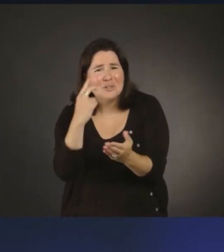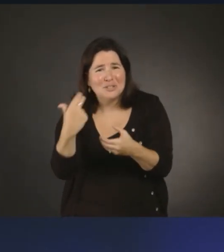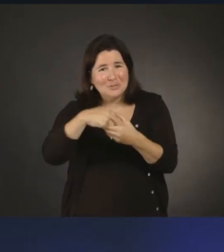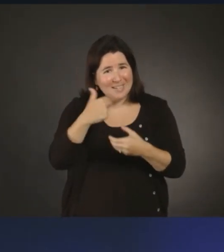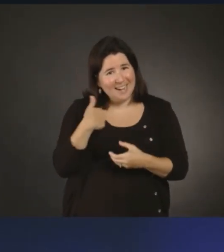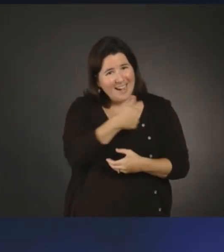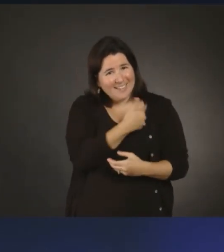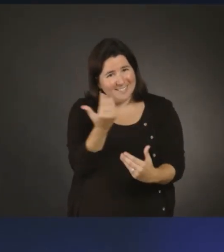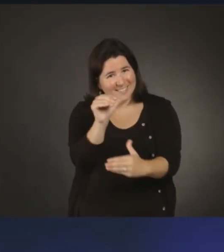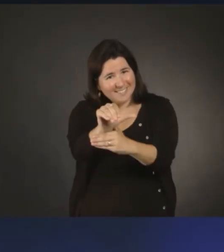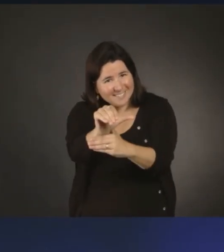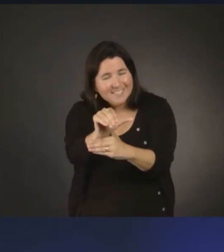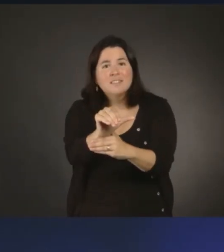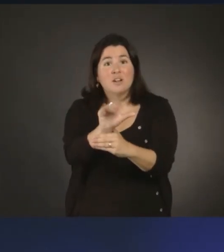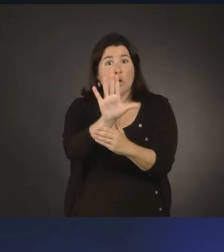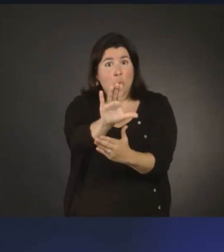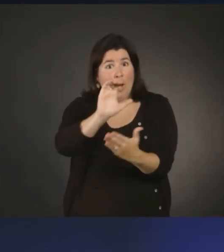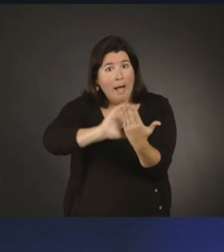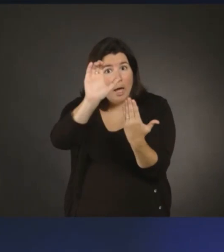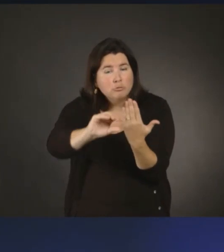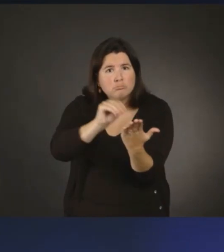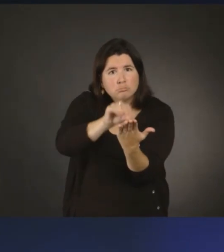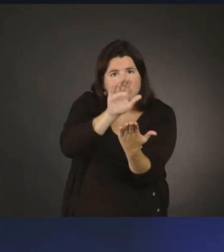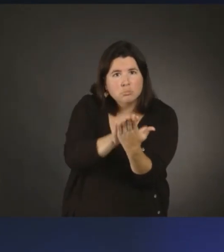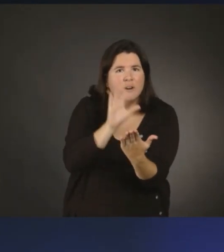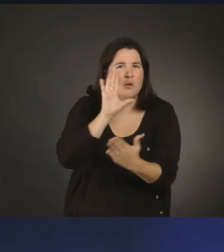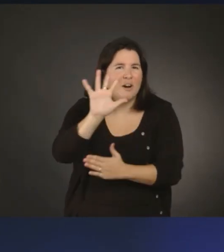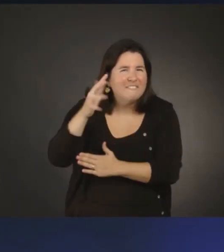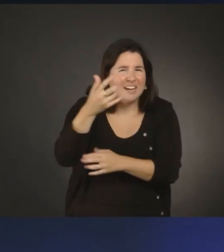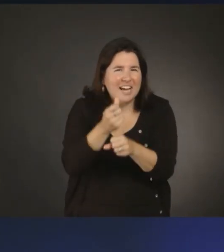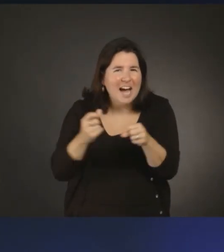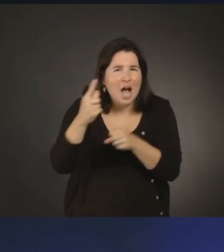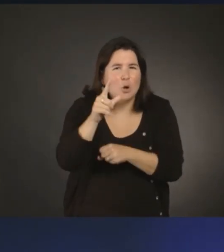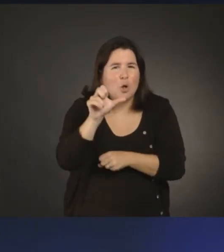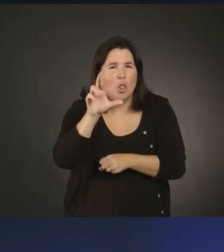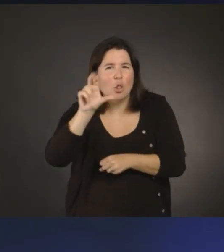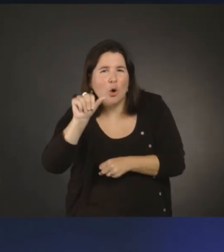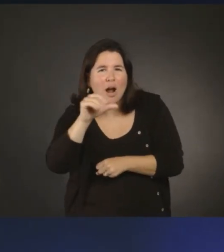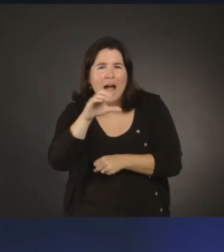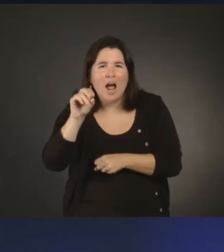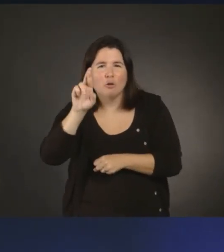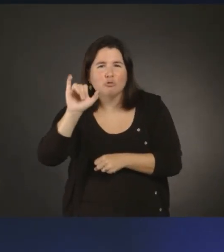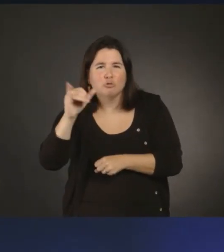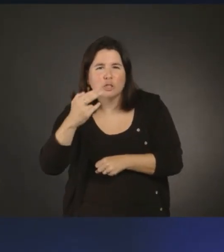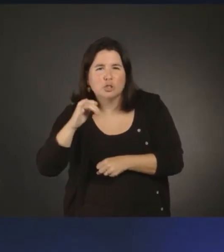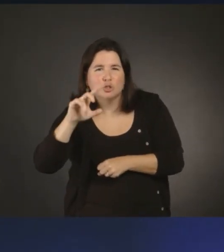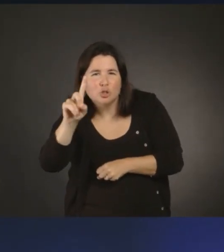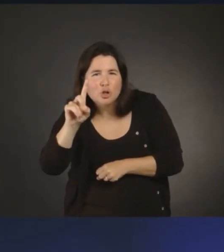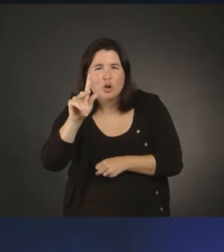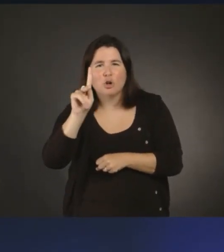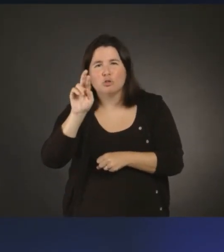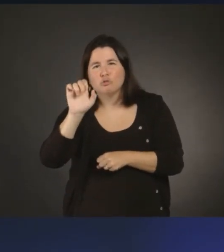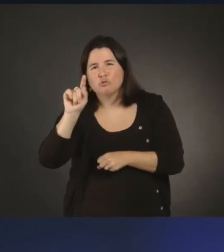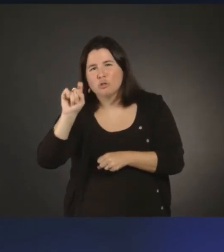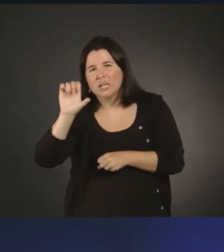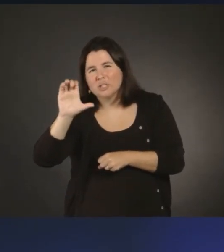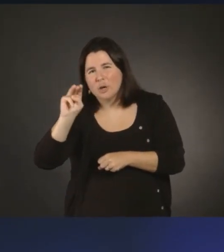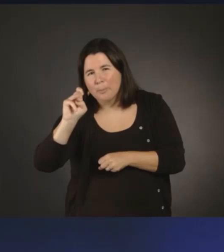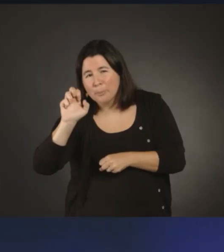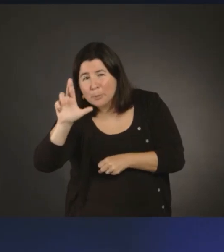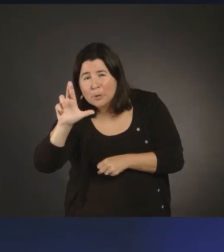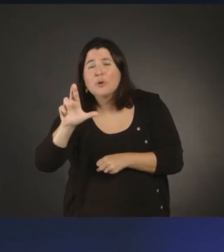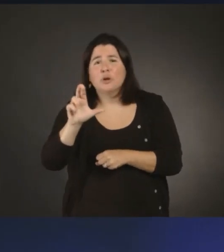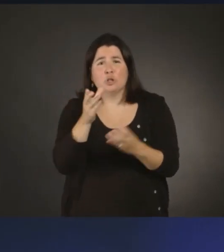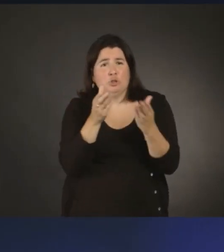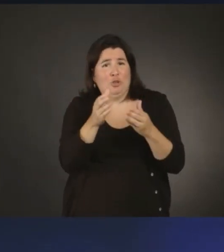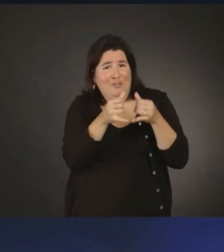joining us this evening, and mark your calendars for the 5th Annual Laura and Richard Kretschmer Service Award Gala on